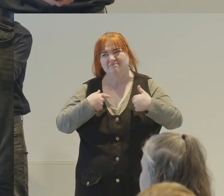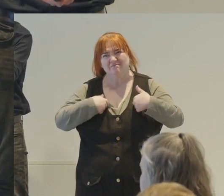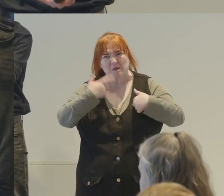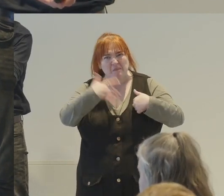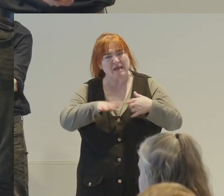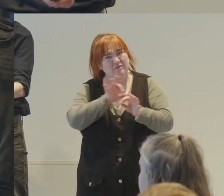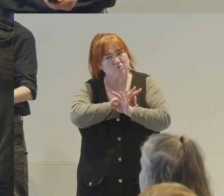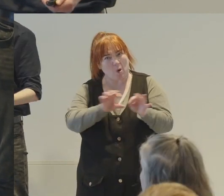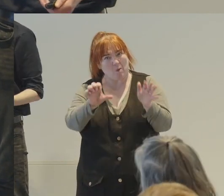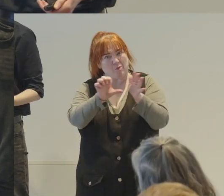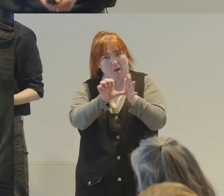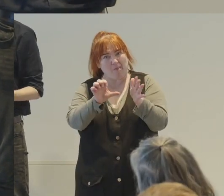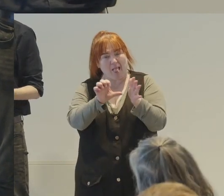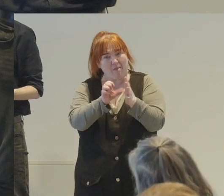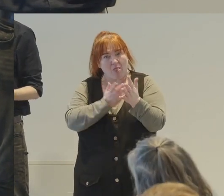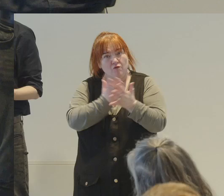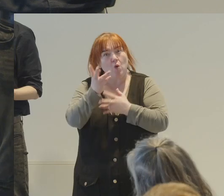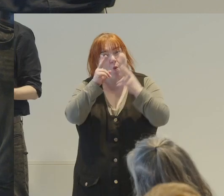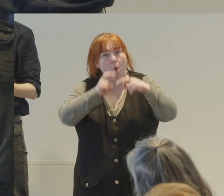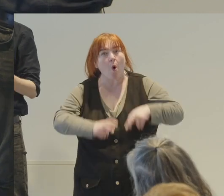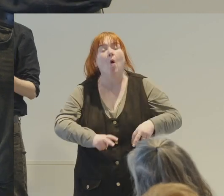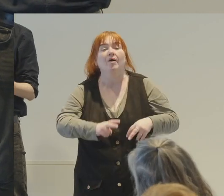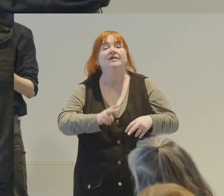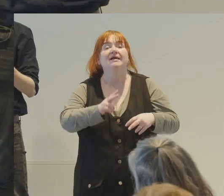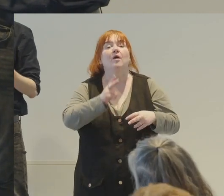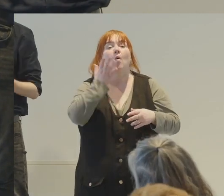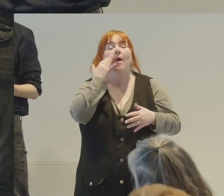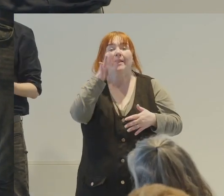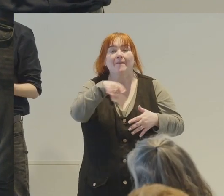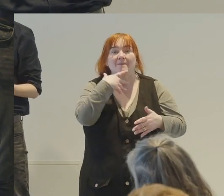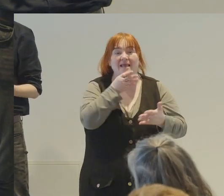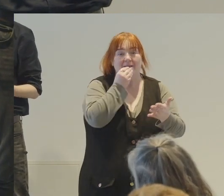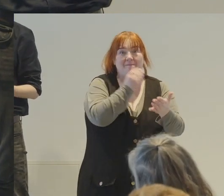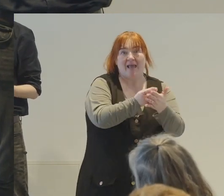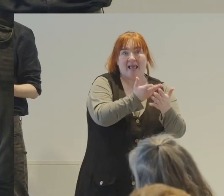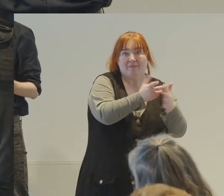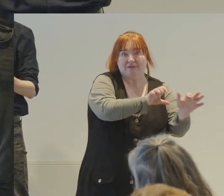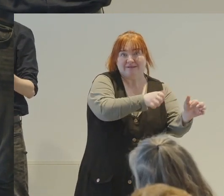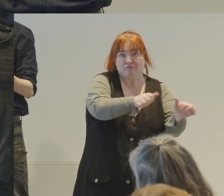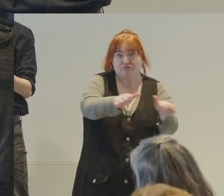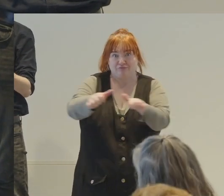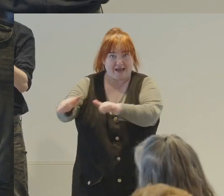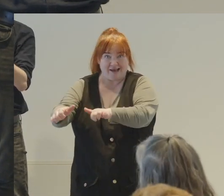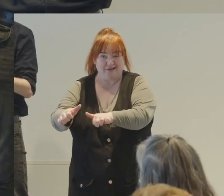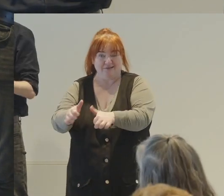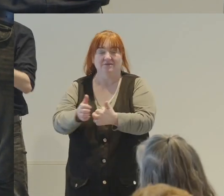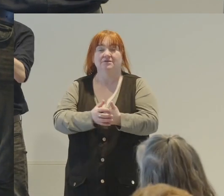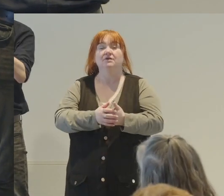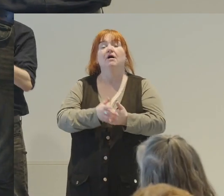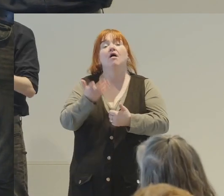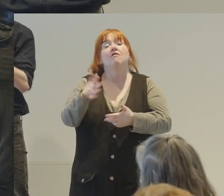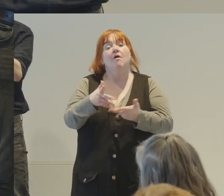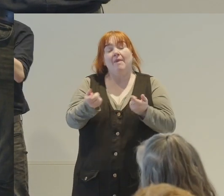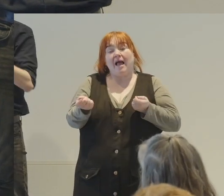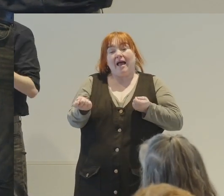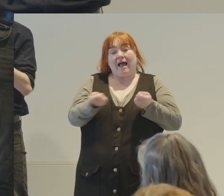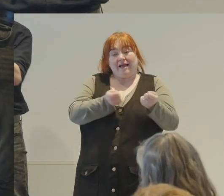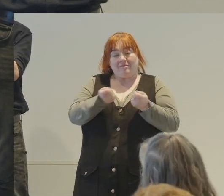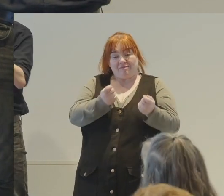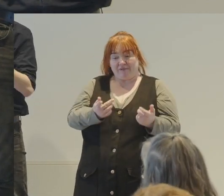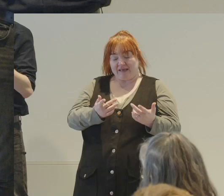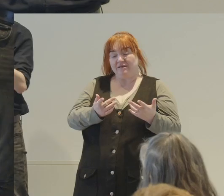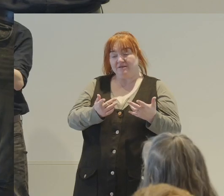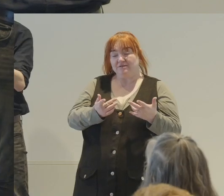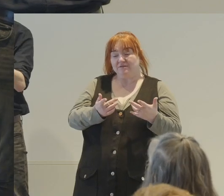payments out. And then from an organizational administration point of view, we just keep a tracker, and every month, we pay